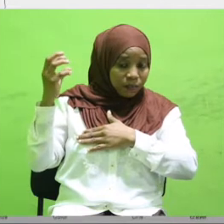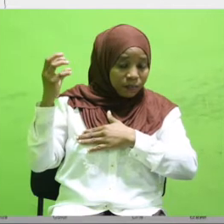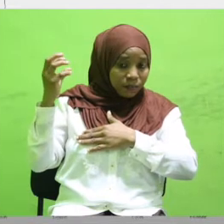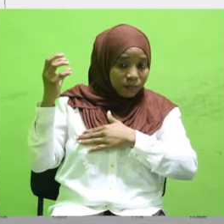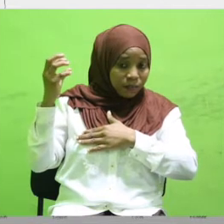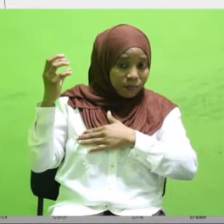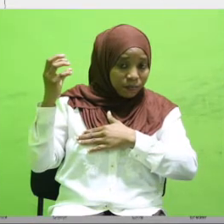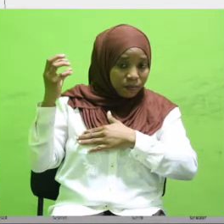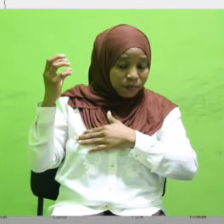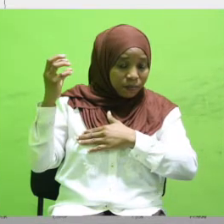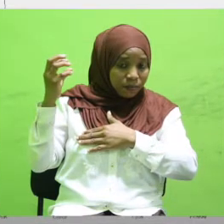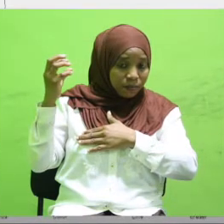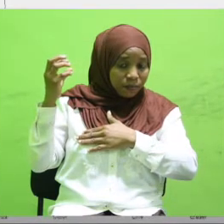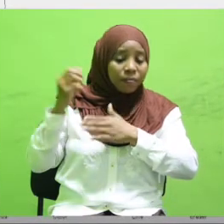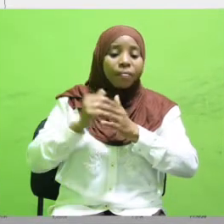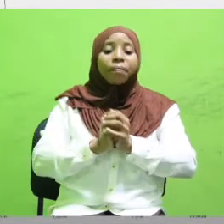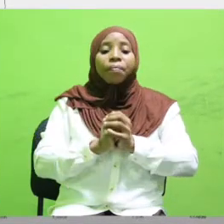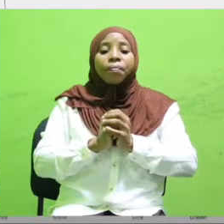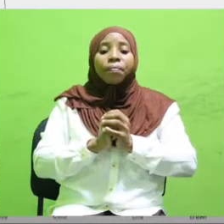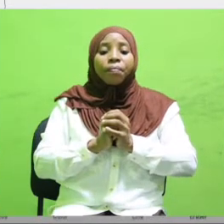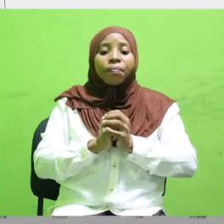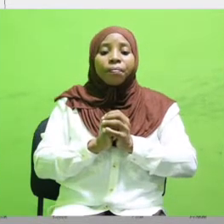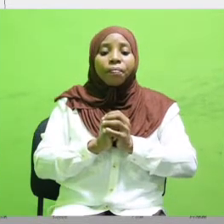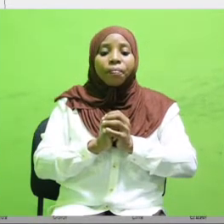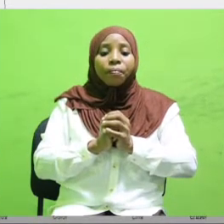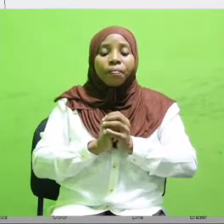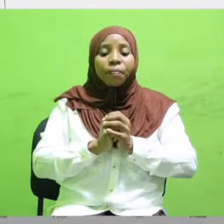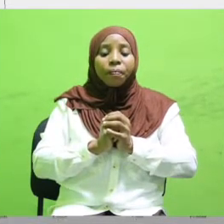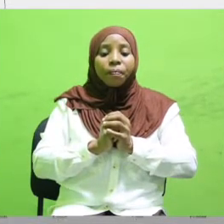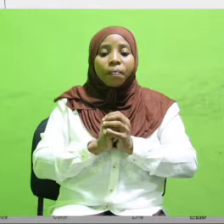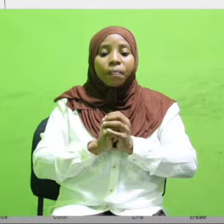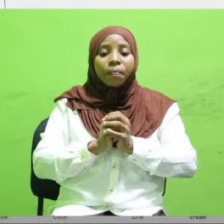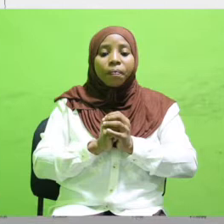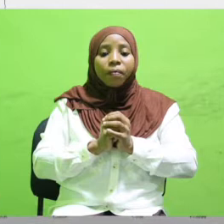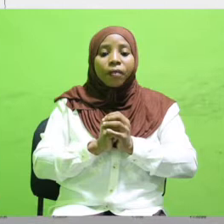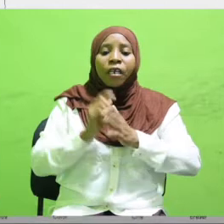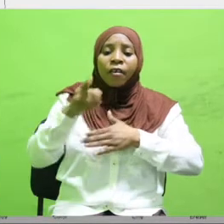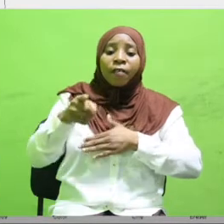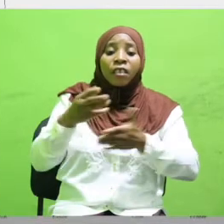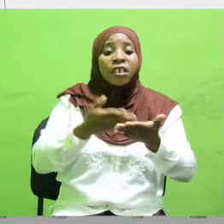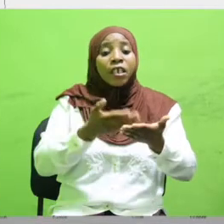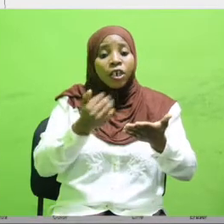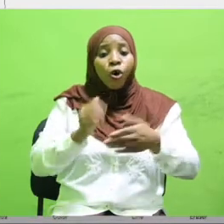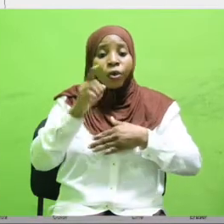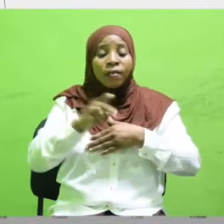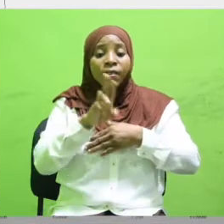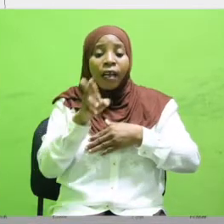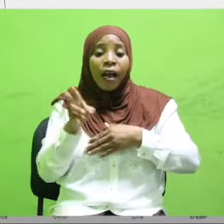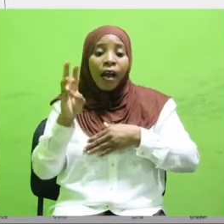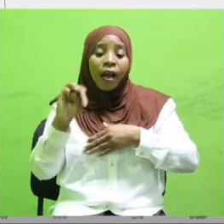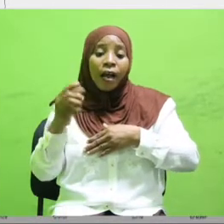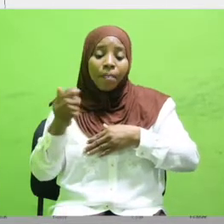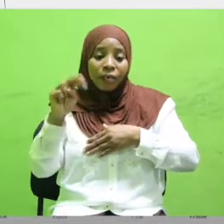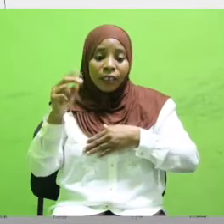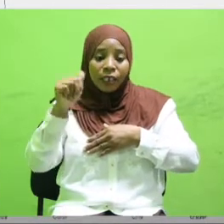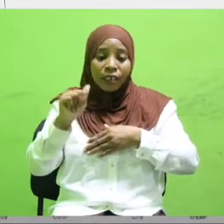potato plants. Some certain parasitic fungi can cause harm to it. Also, there is the Dutch